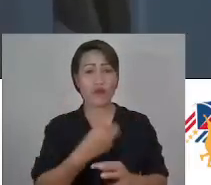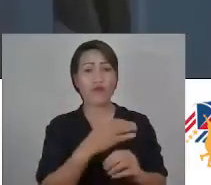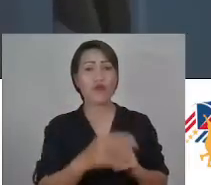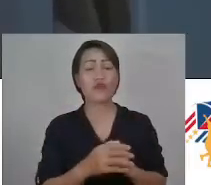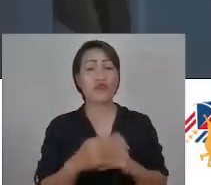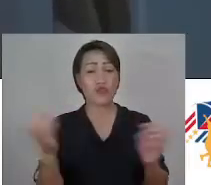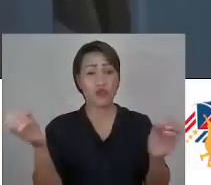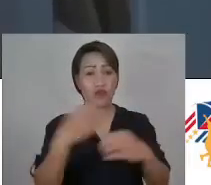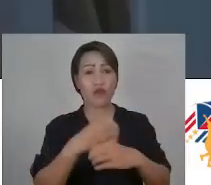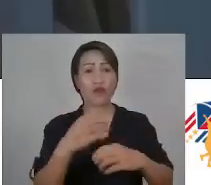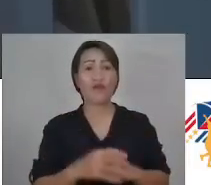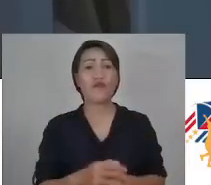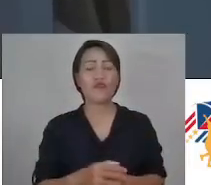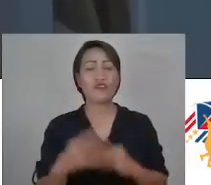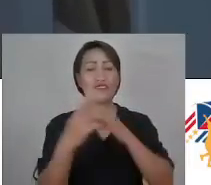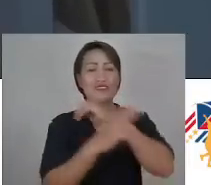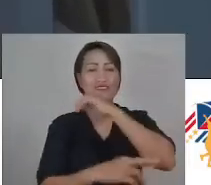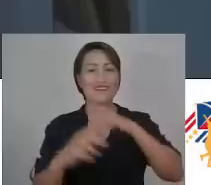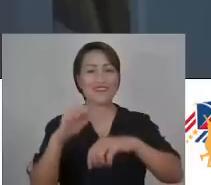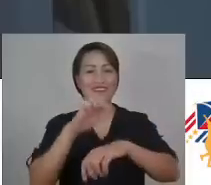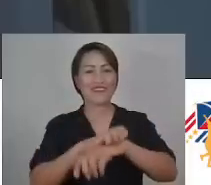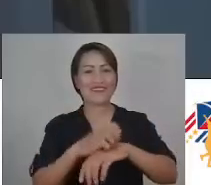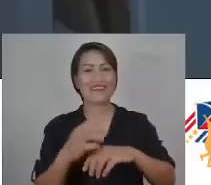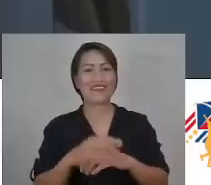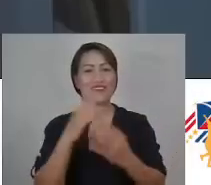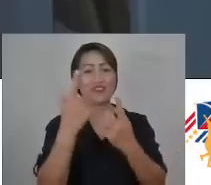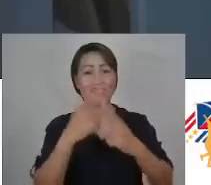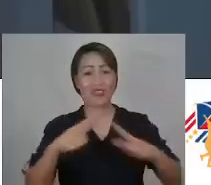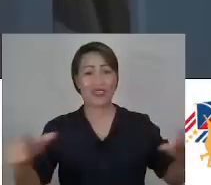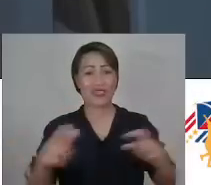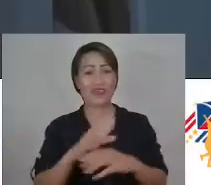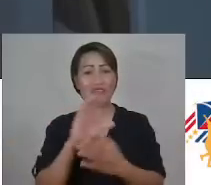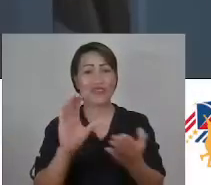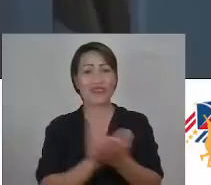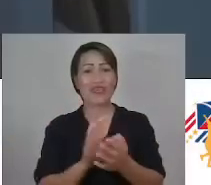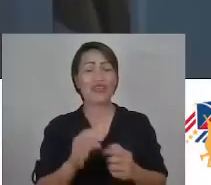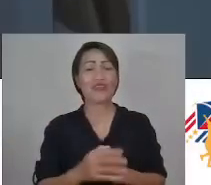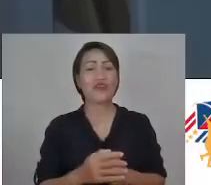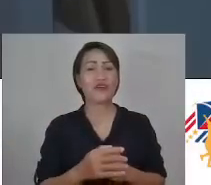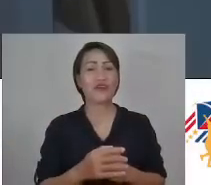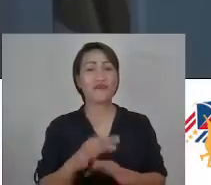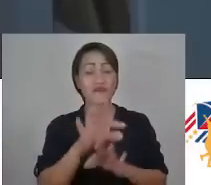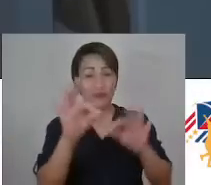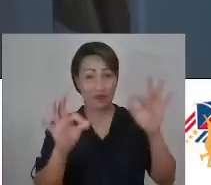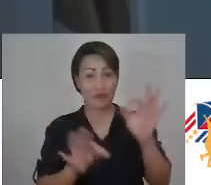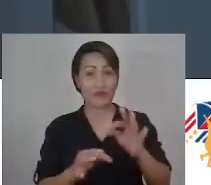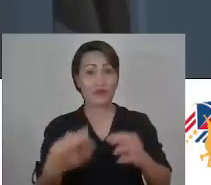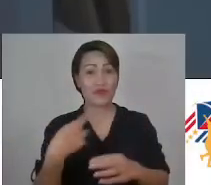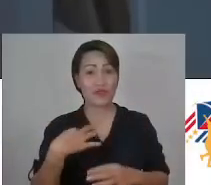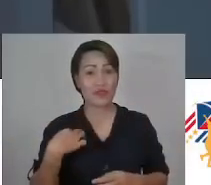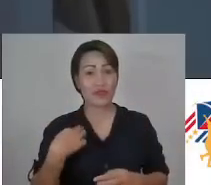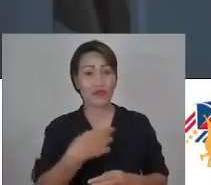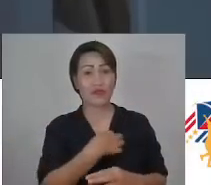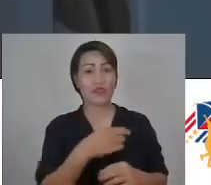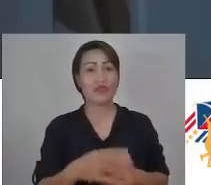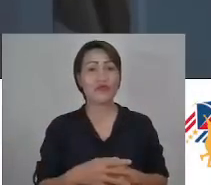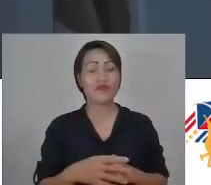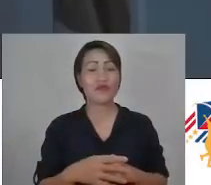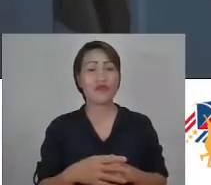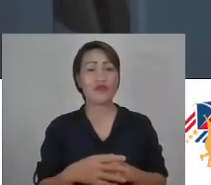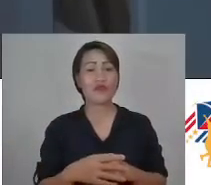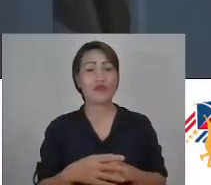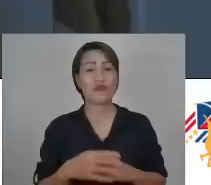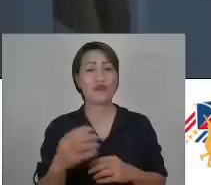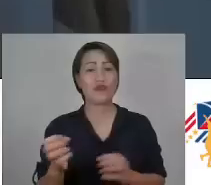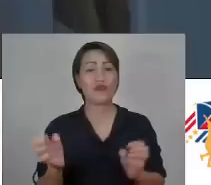Regional English Language Center, and is an alternate representative of the Secretary of Education in the